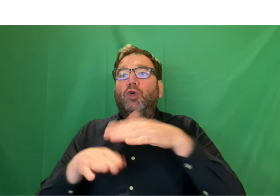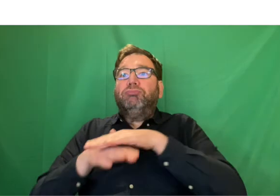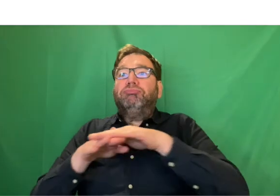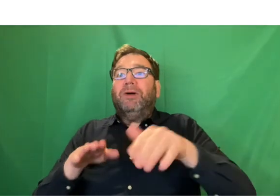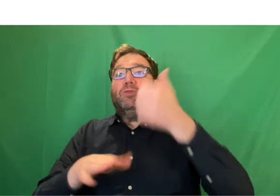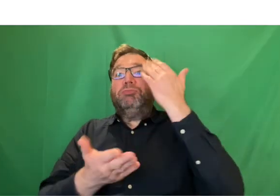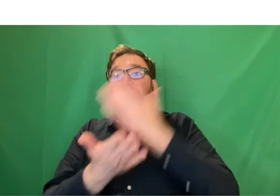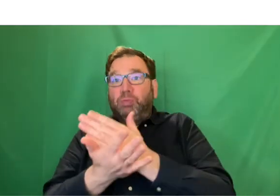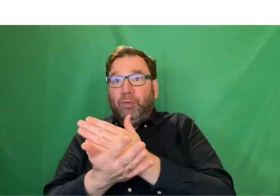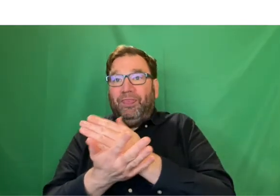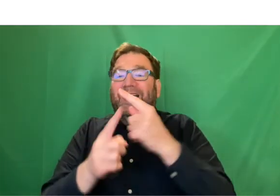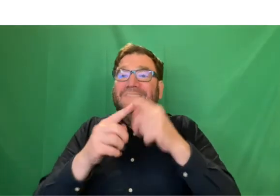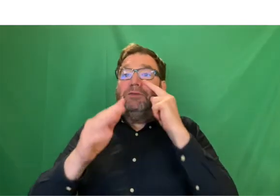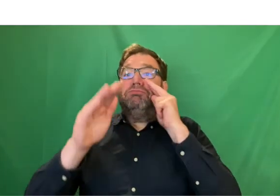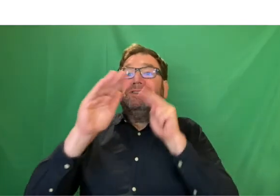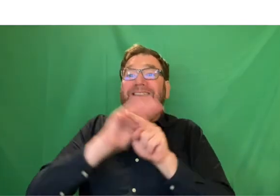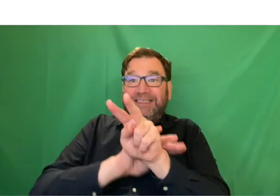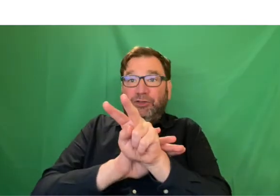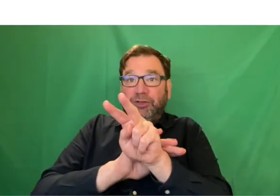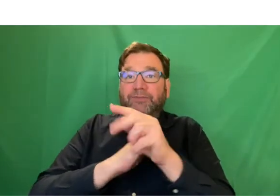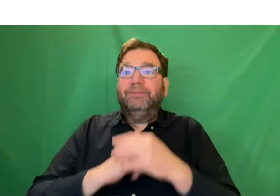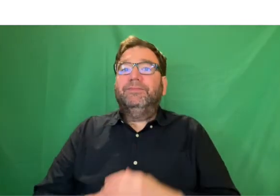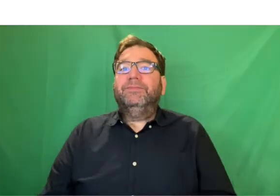the predictions of our model.